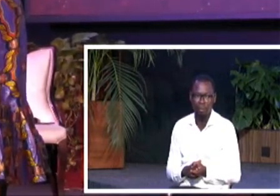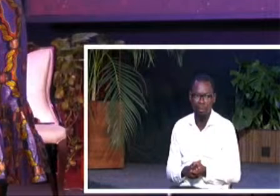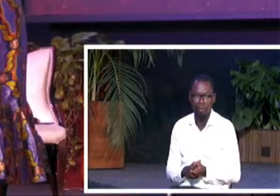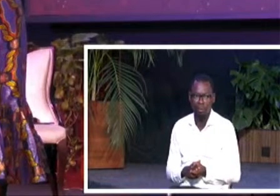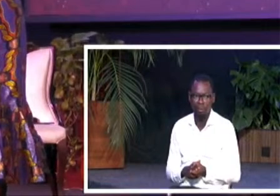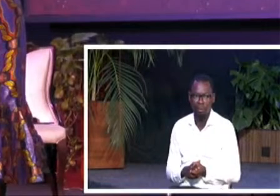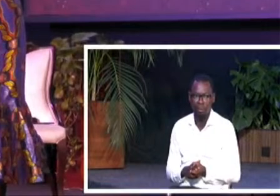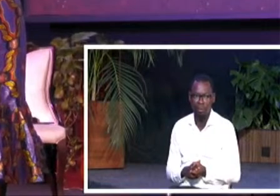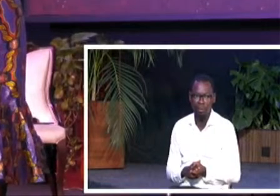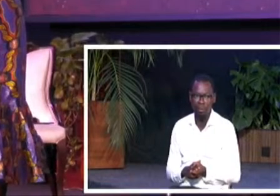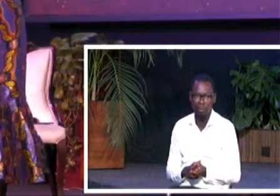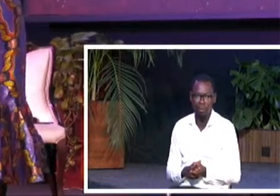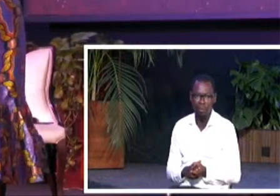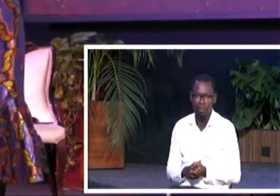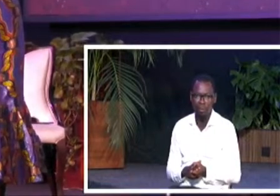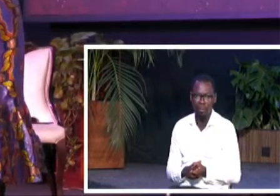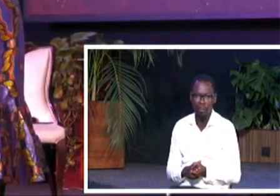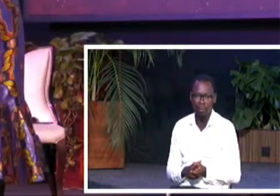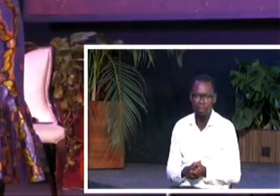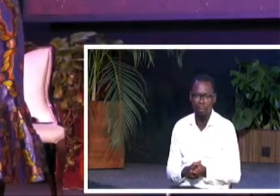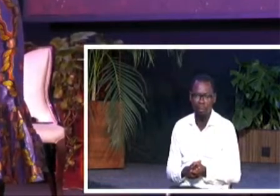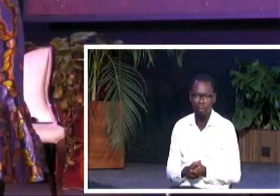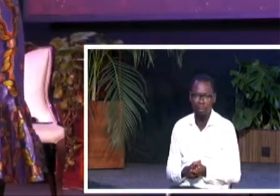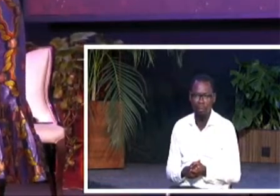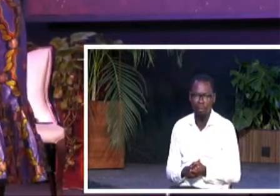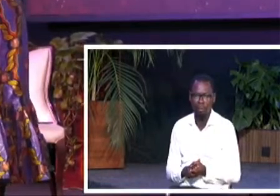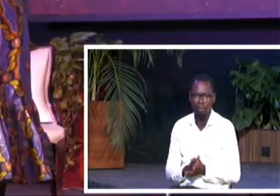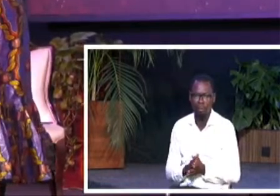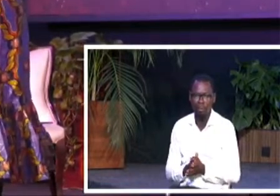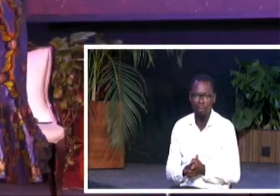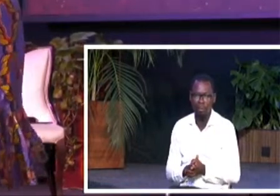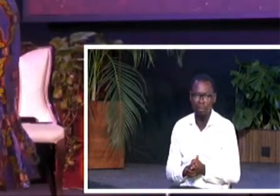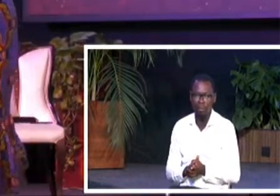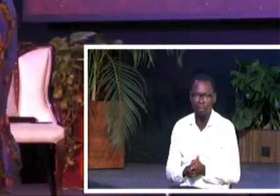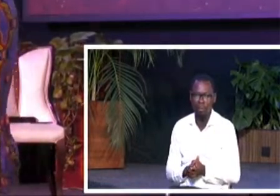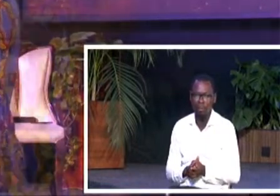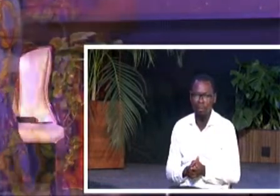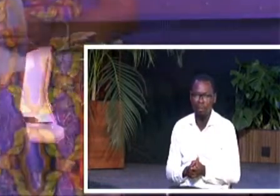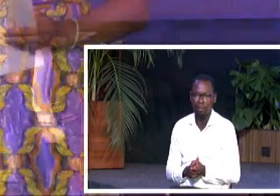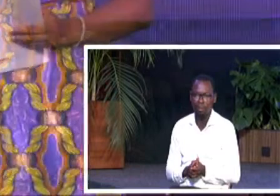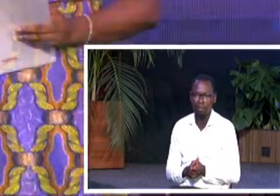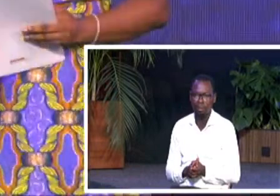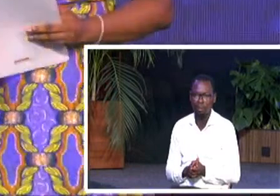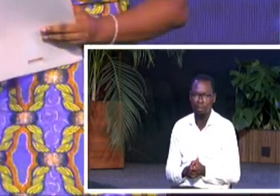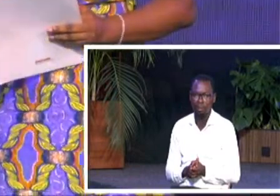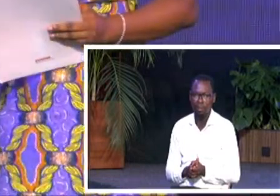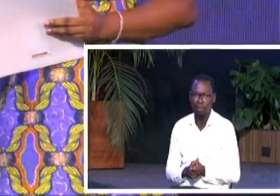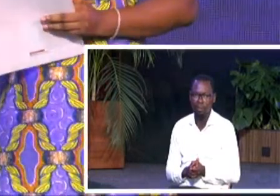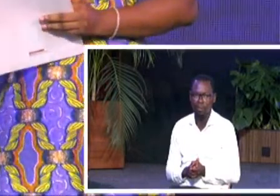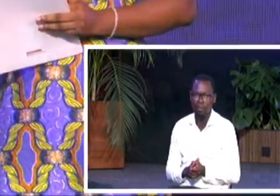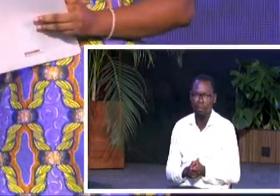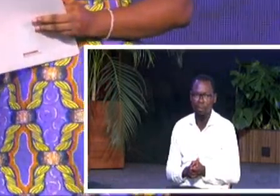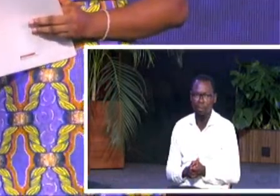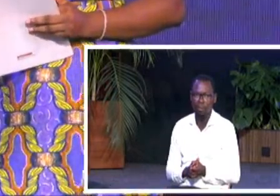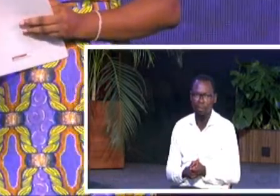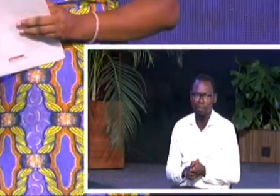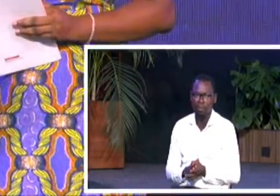3 years. I felt very ashamed, but I got comforted by the fact that Comfort also has some small one behind our house.